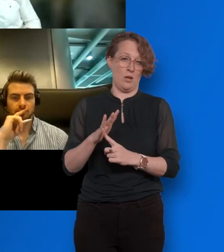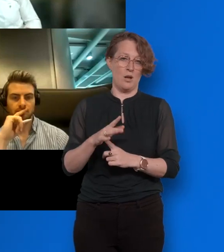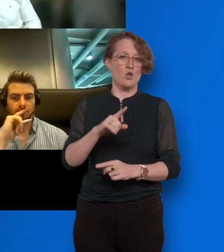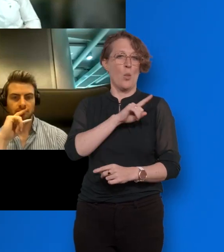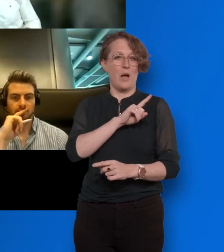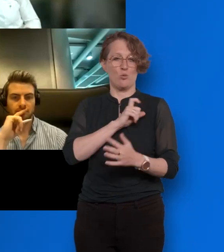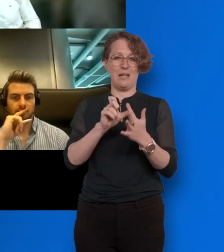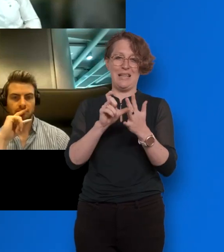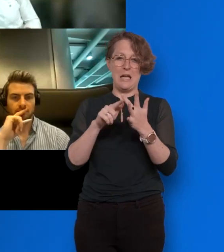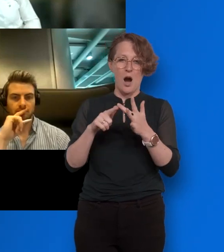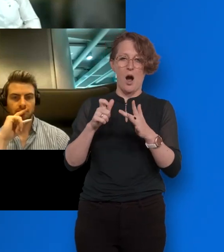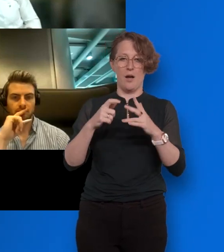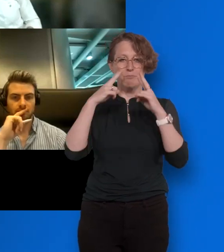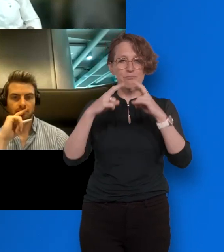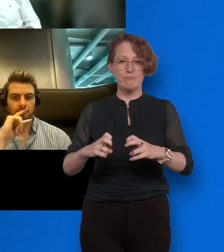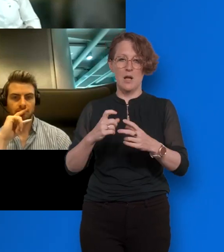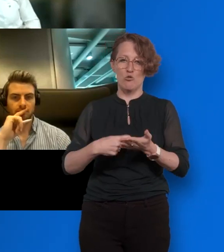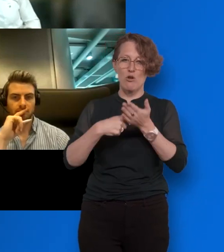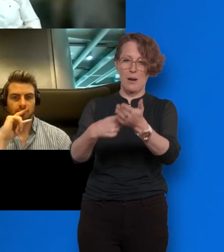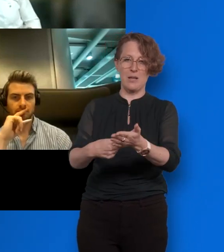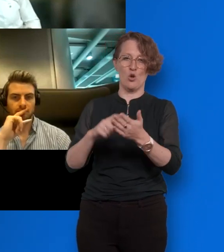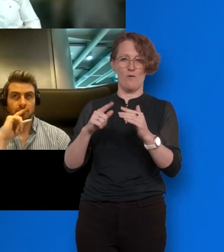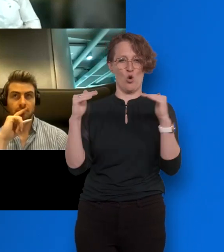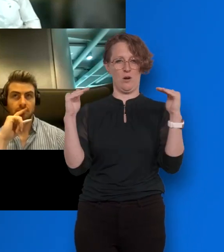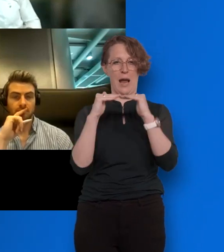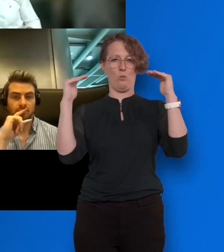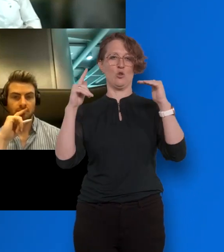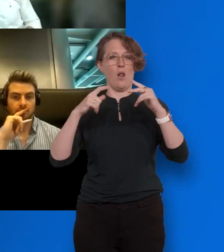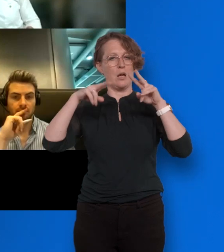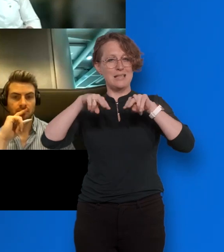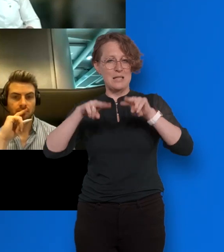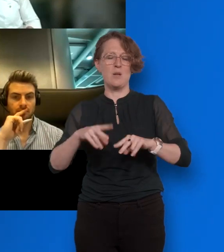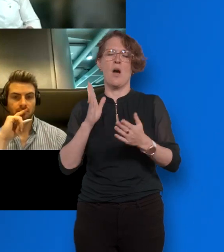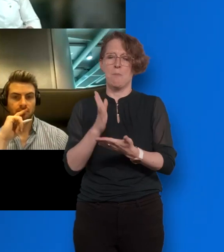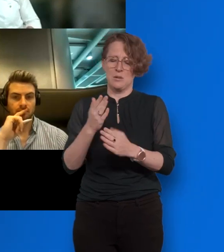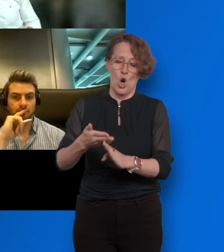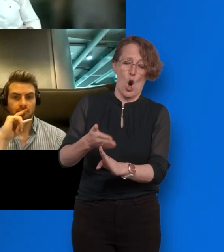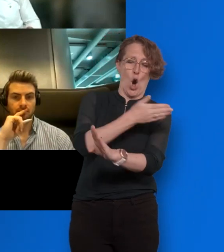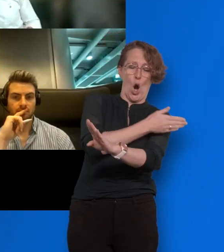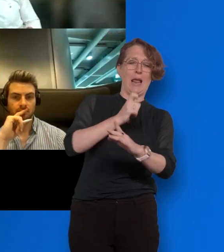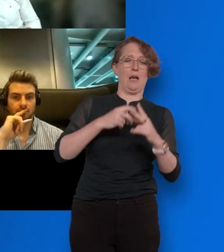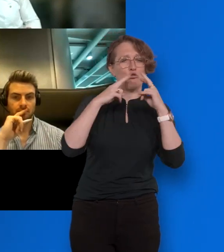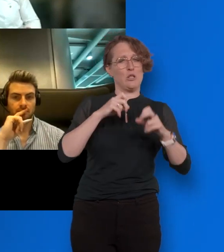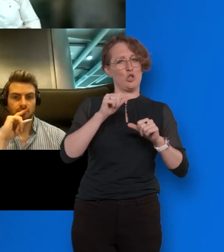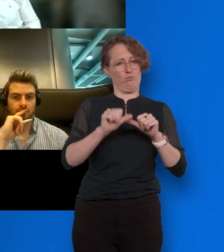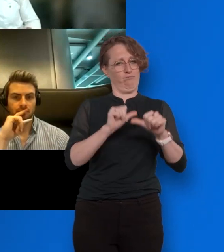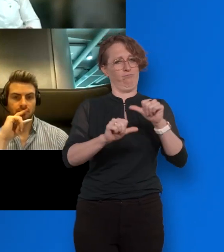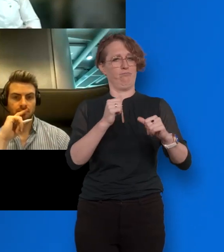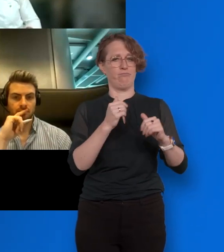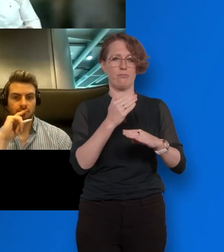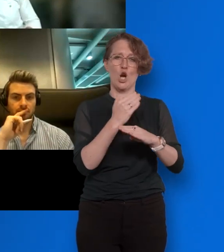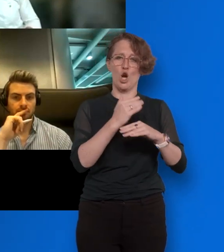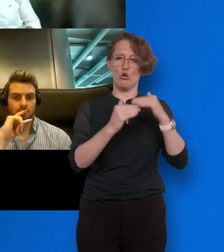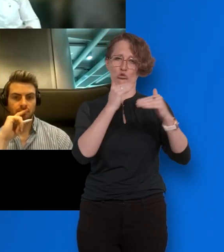designing EDI approaches to equitable assessment could be embedded much earlier on in the researcher career journey, for example, from PGR